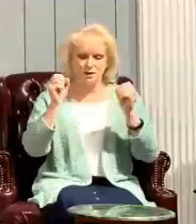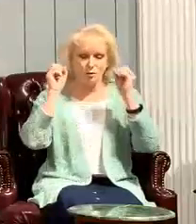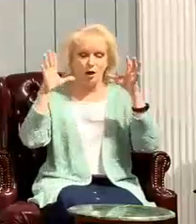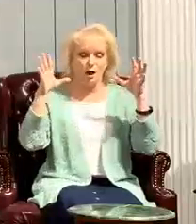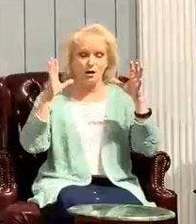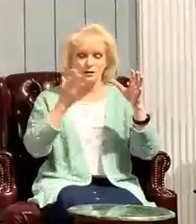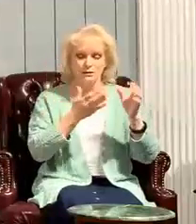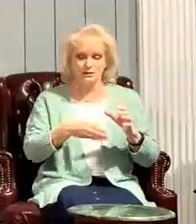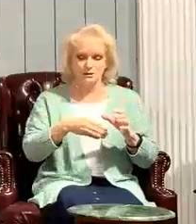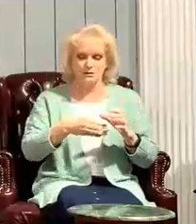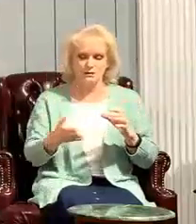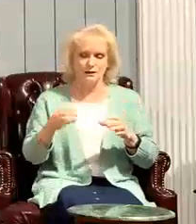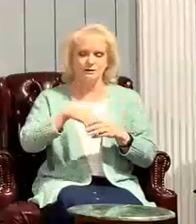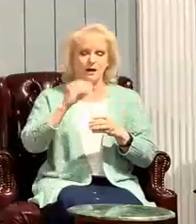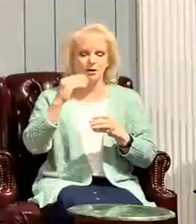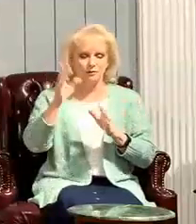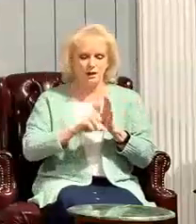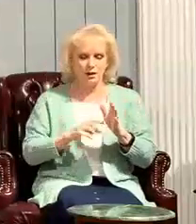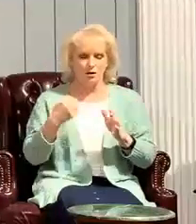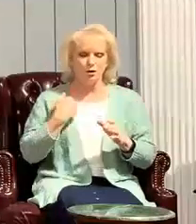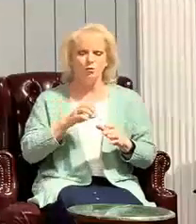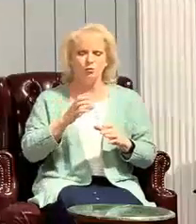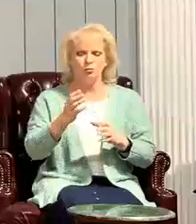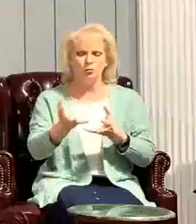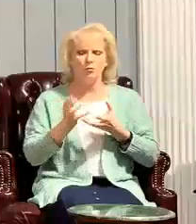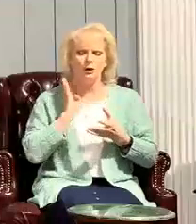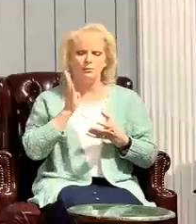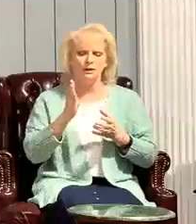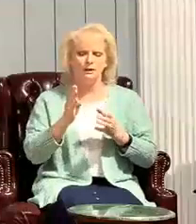you'll help us, that we'd want to be responsive to you.